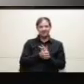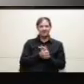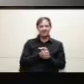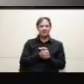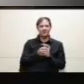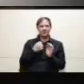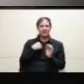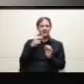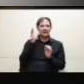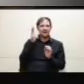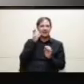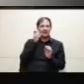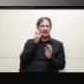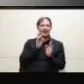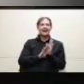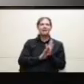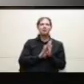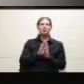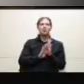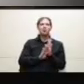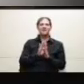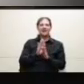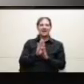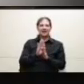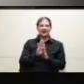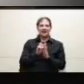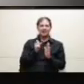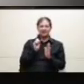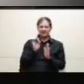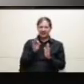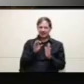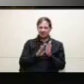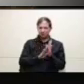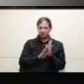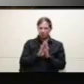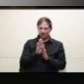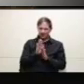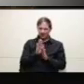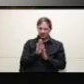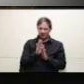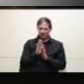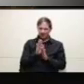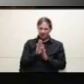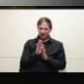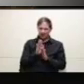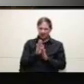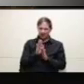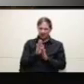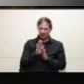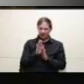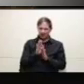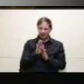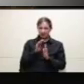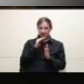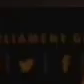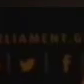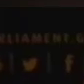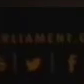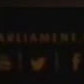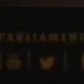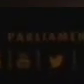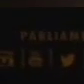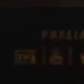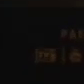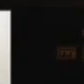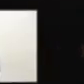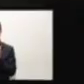hearing the word improving. If you are saying you are improving, your audit opinion should be